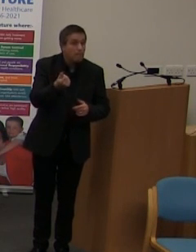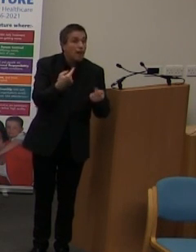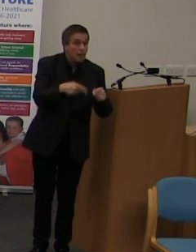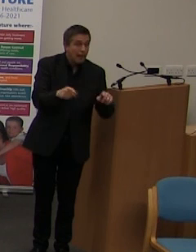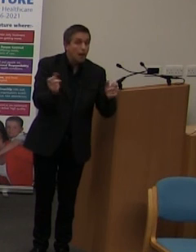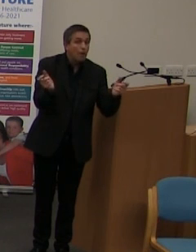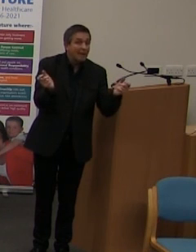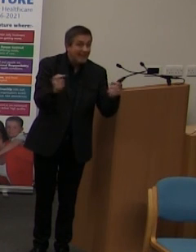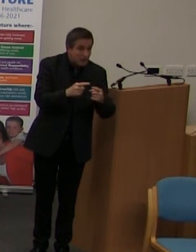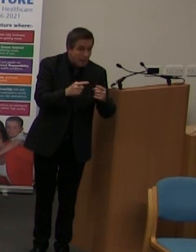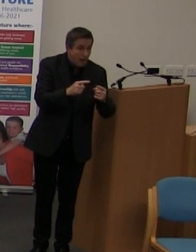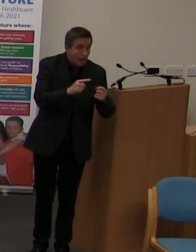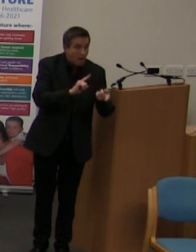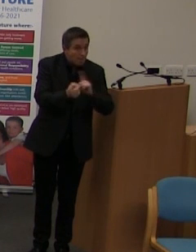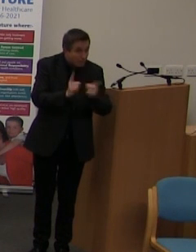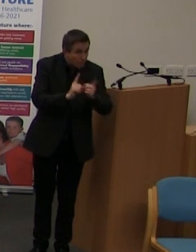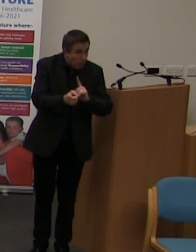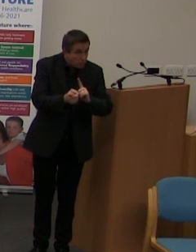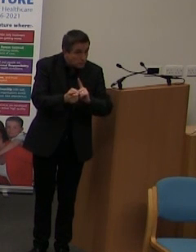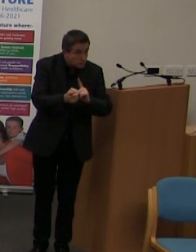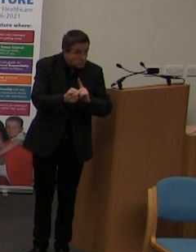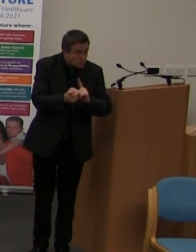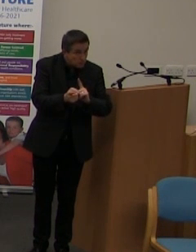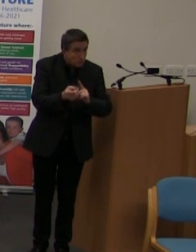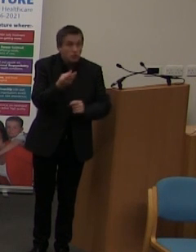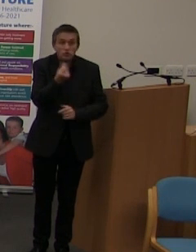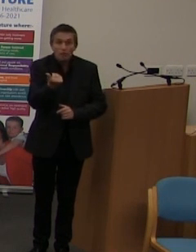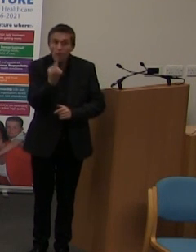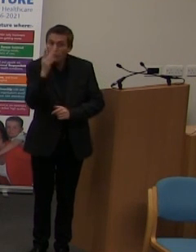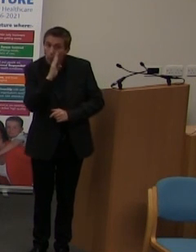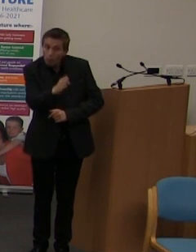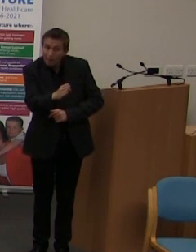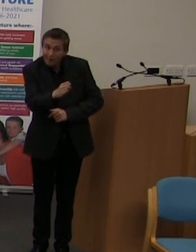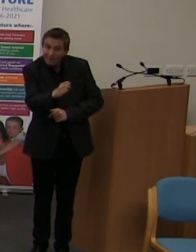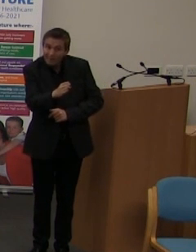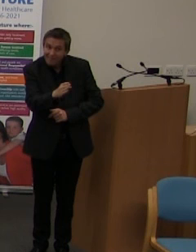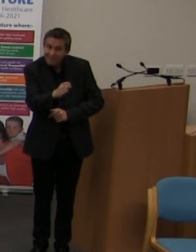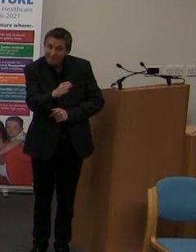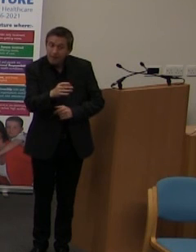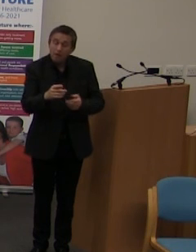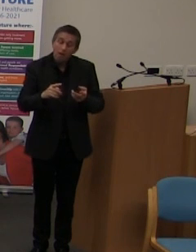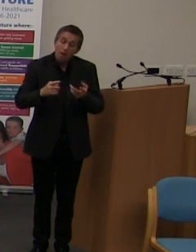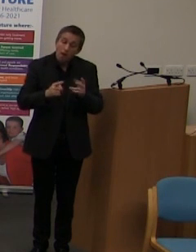have got two-way communication through email, and we also have